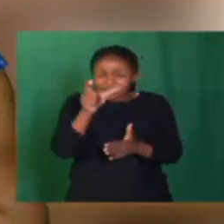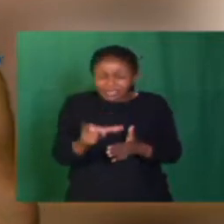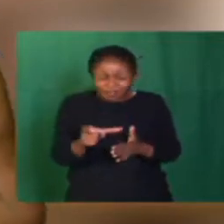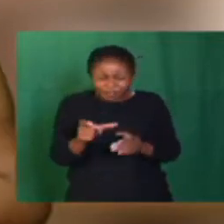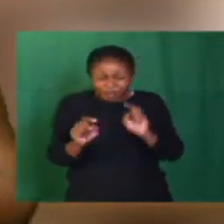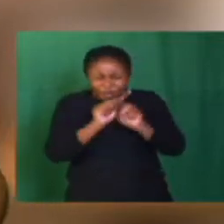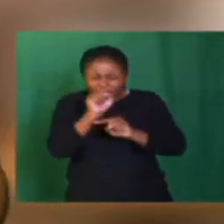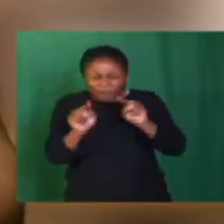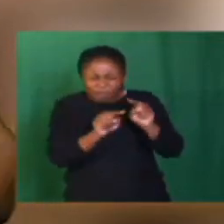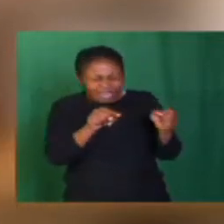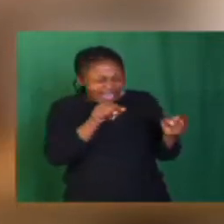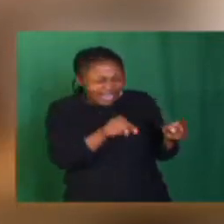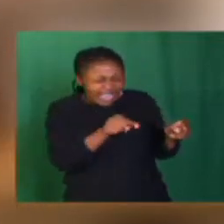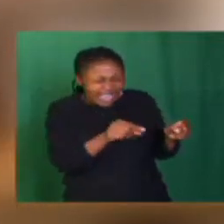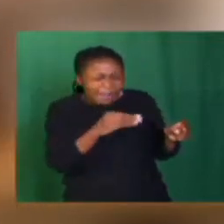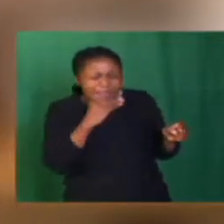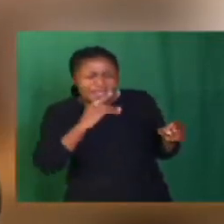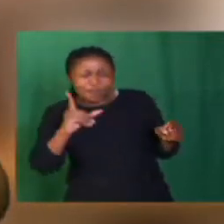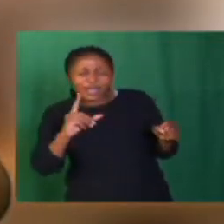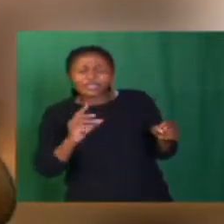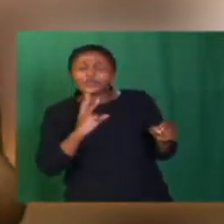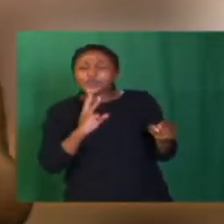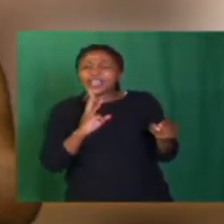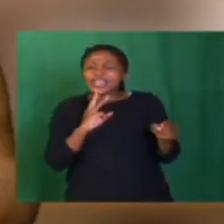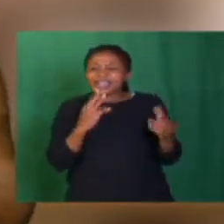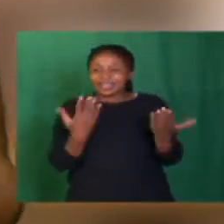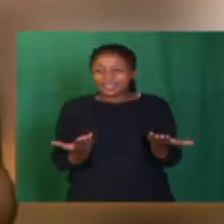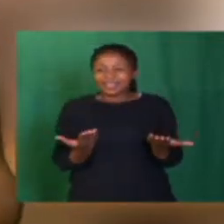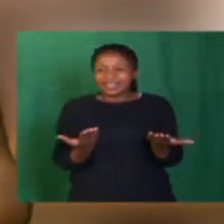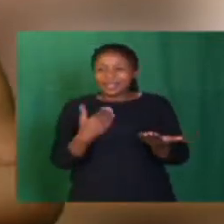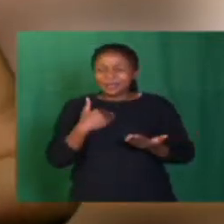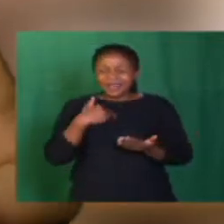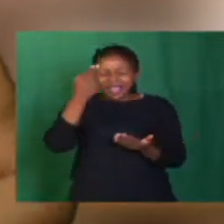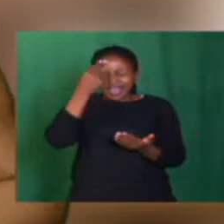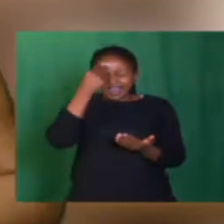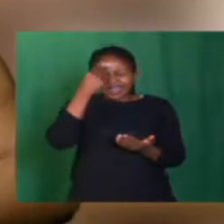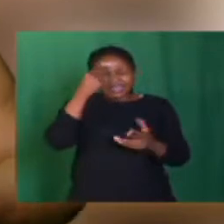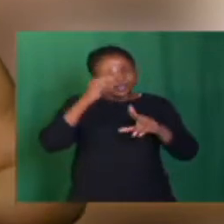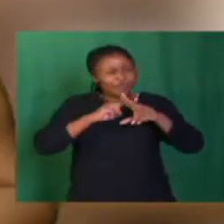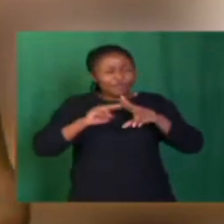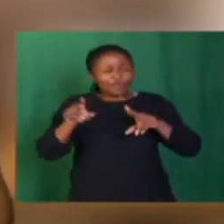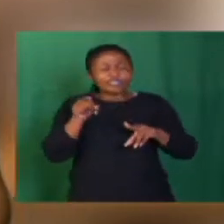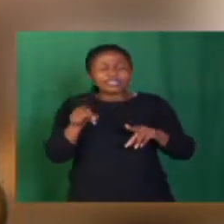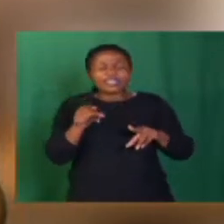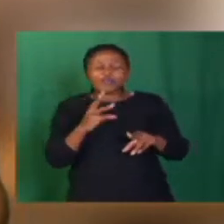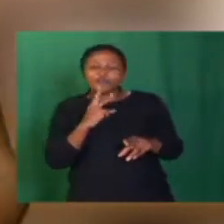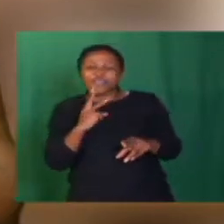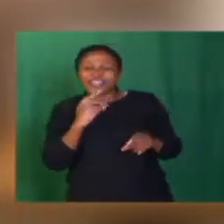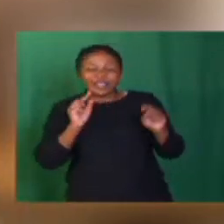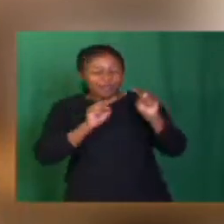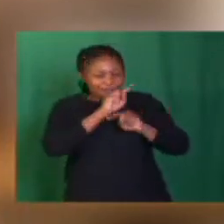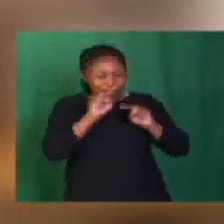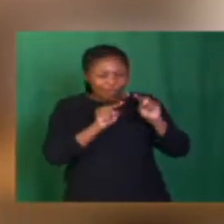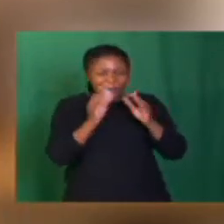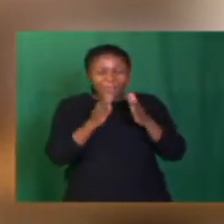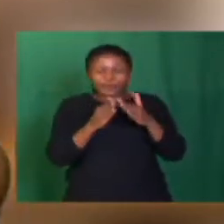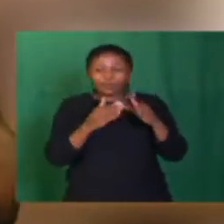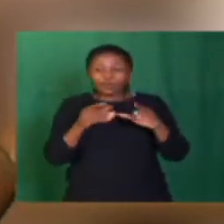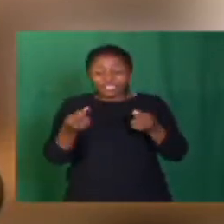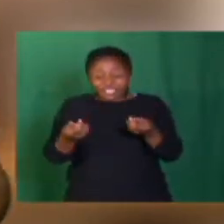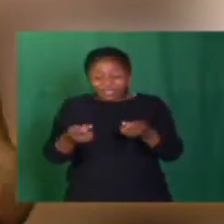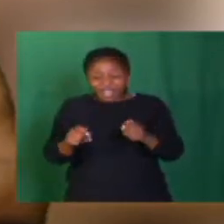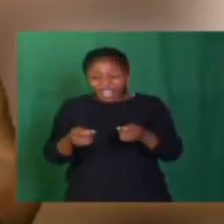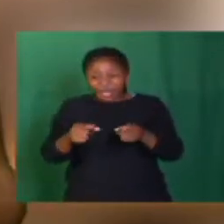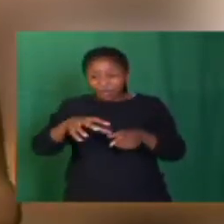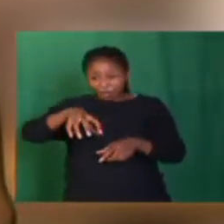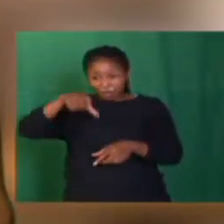mean? What is it really, what is required of me to do maybe here in this conversation? What does this word mean?